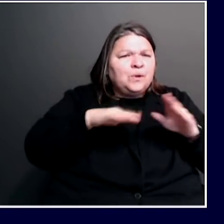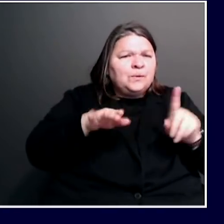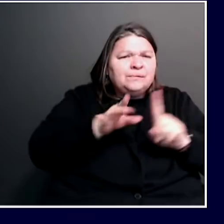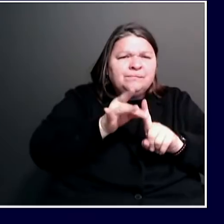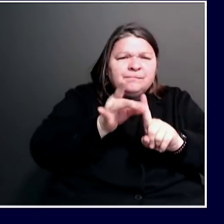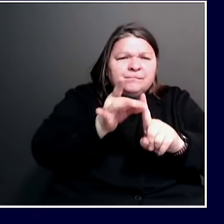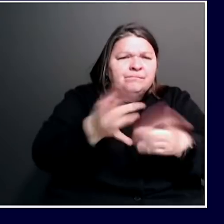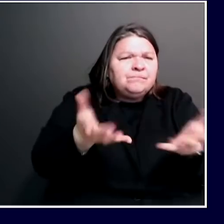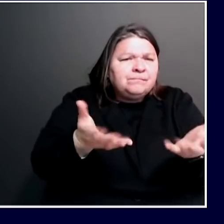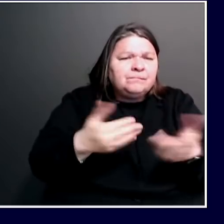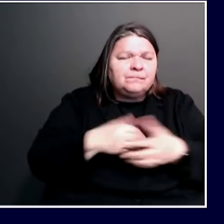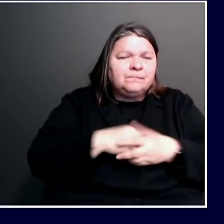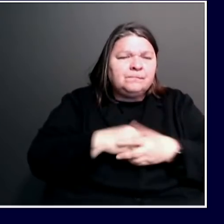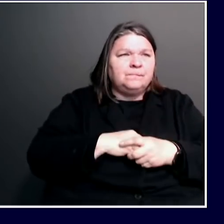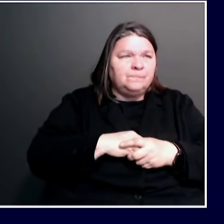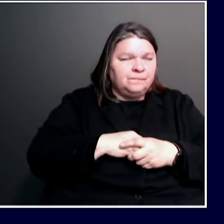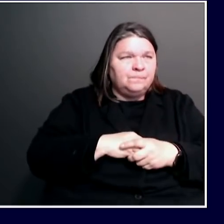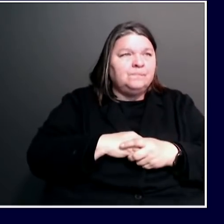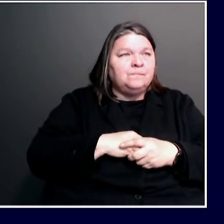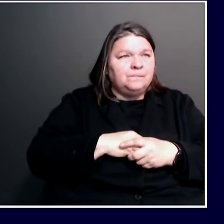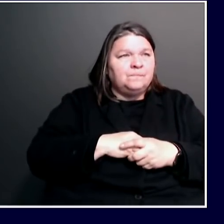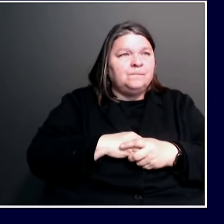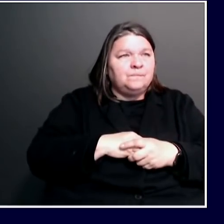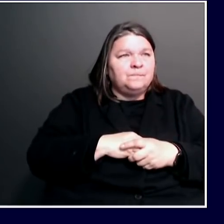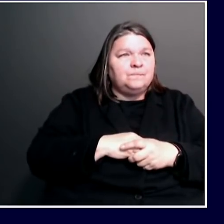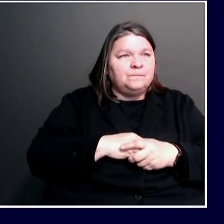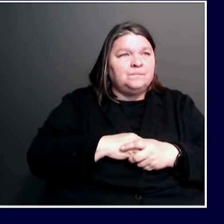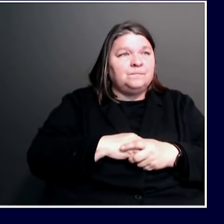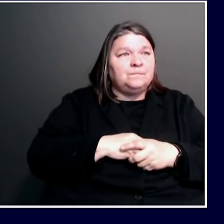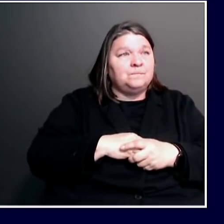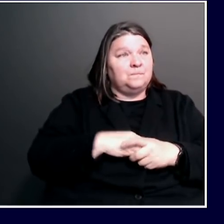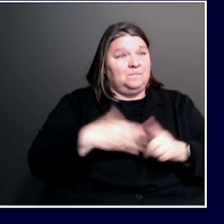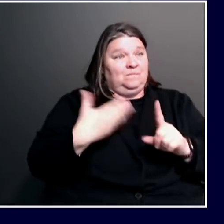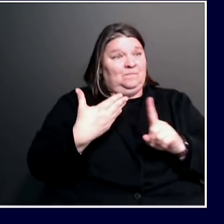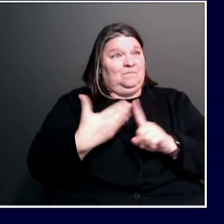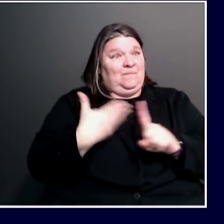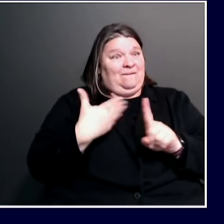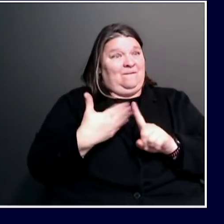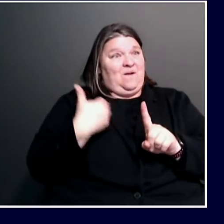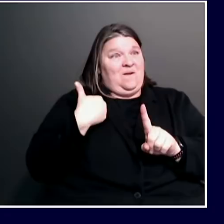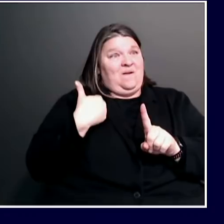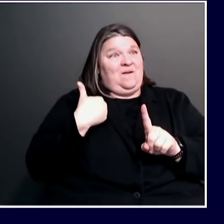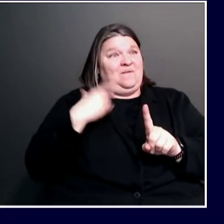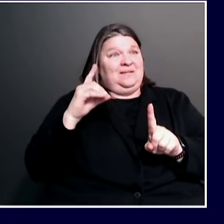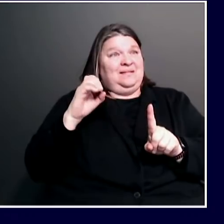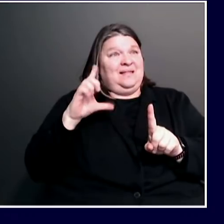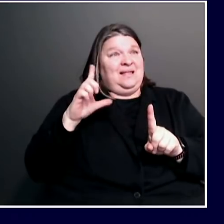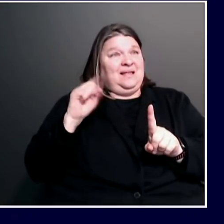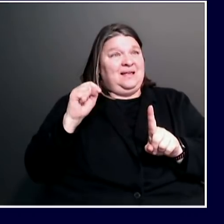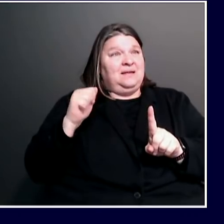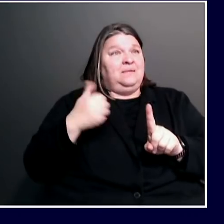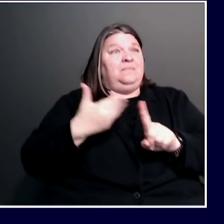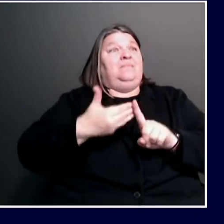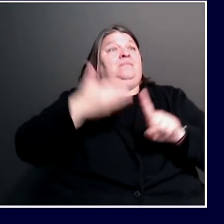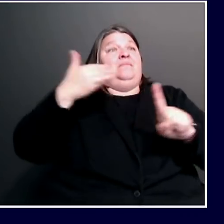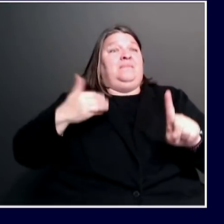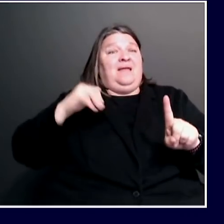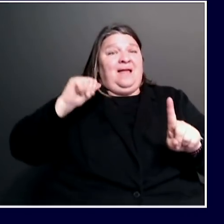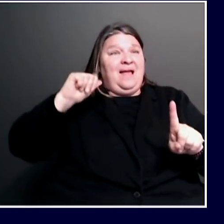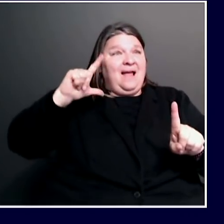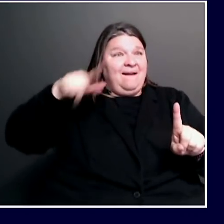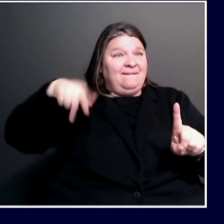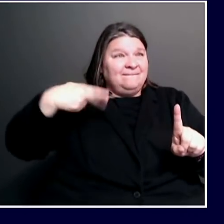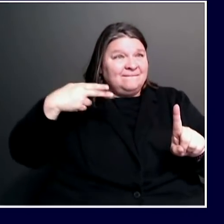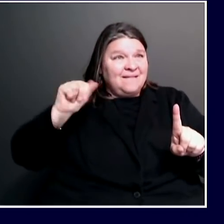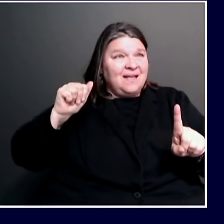Corey, early on in the pre-Delta, pre-Alpha phase, there was this notion that kids don't get